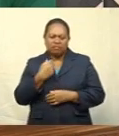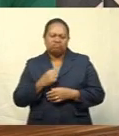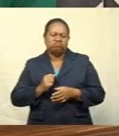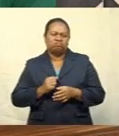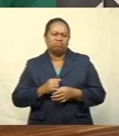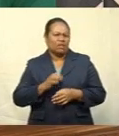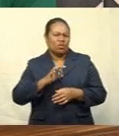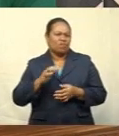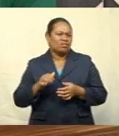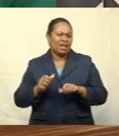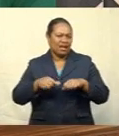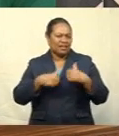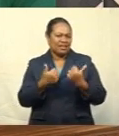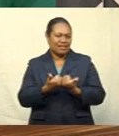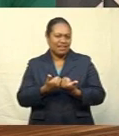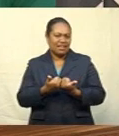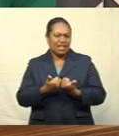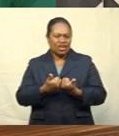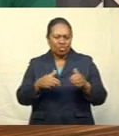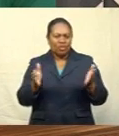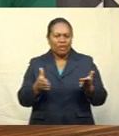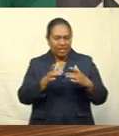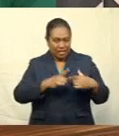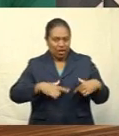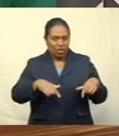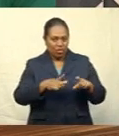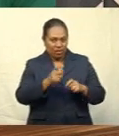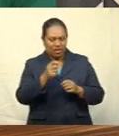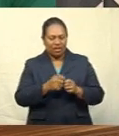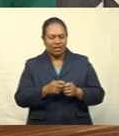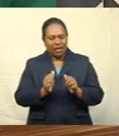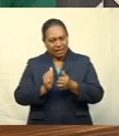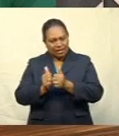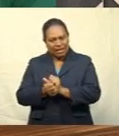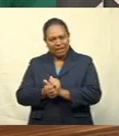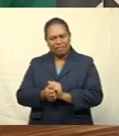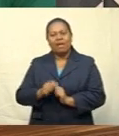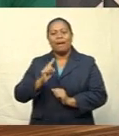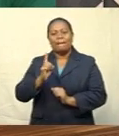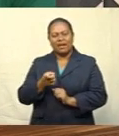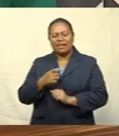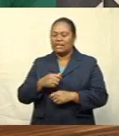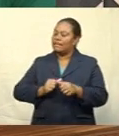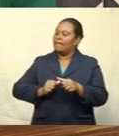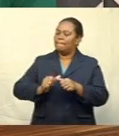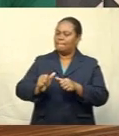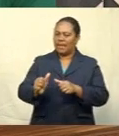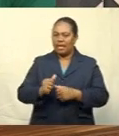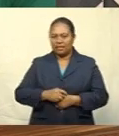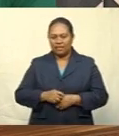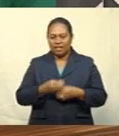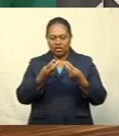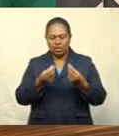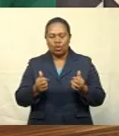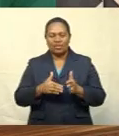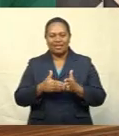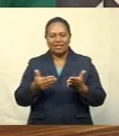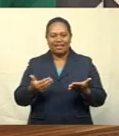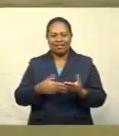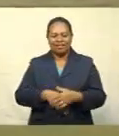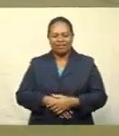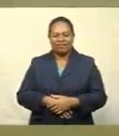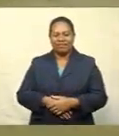a national side play in local tournaments, the maestro thinks that's the best solution we have at the moment. Aquila Dama with the